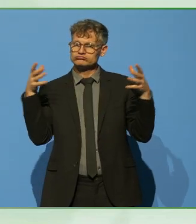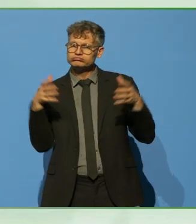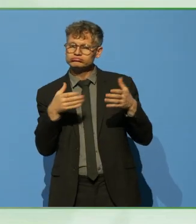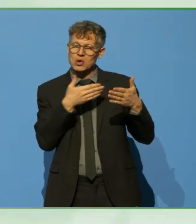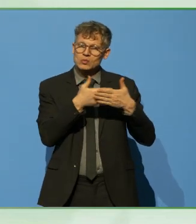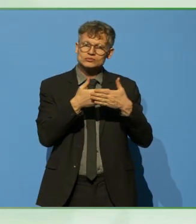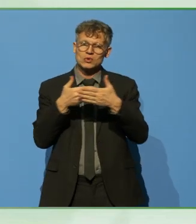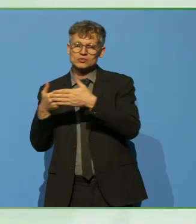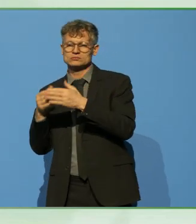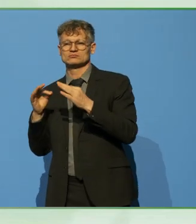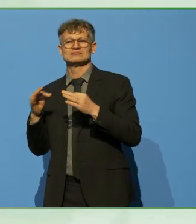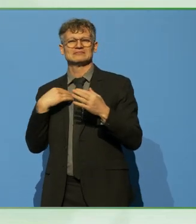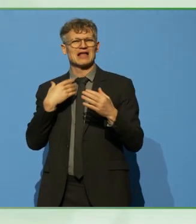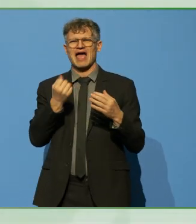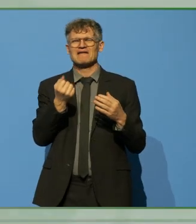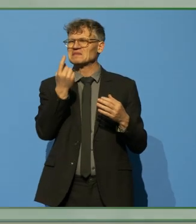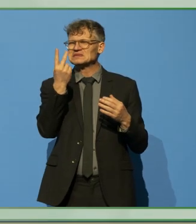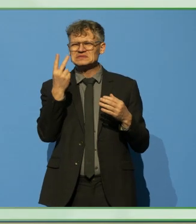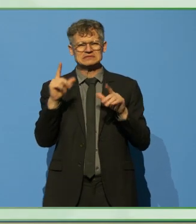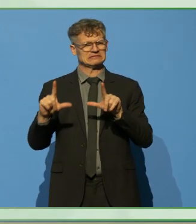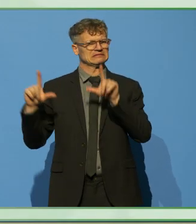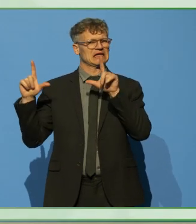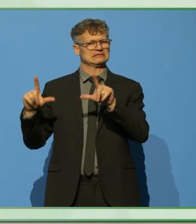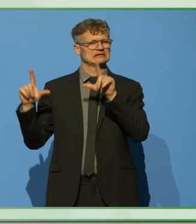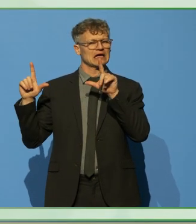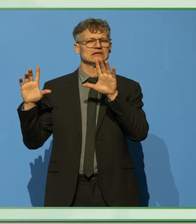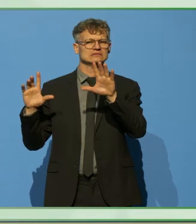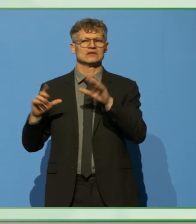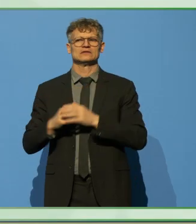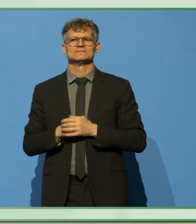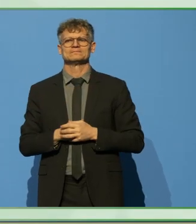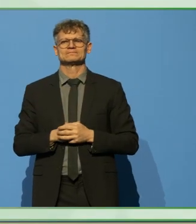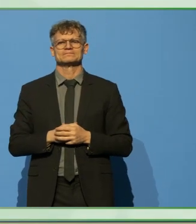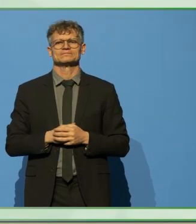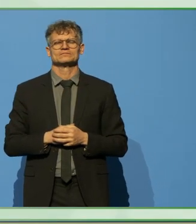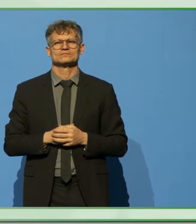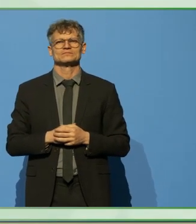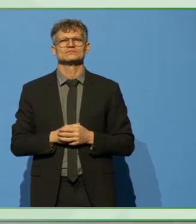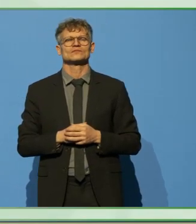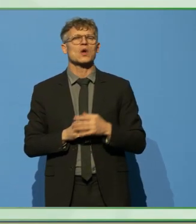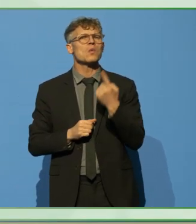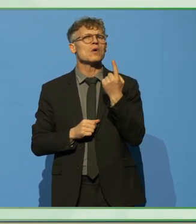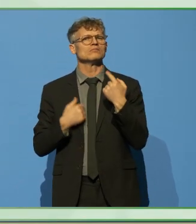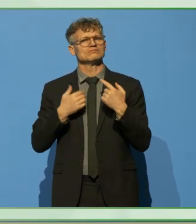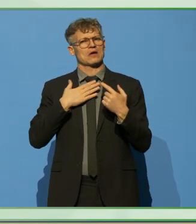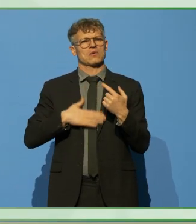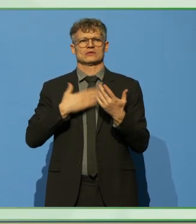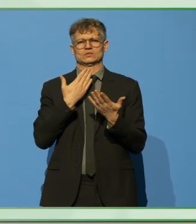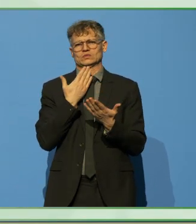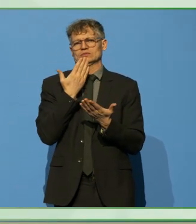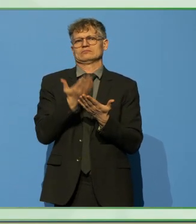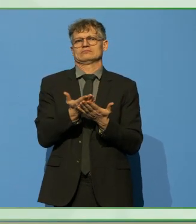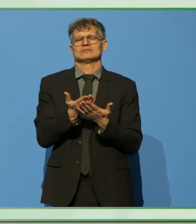I have a couple of slides. One thing I want to say, and it was a bit mentioned already, is if we talk